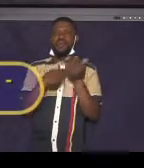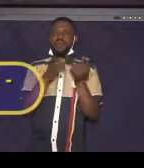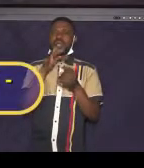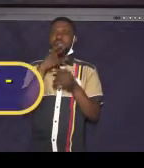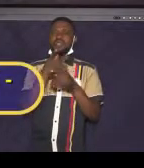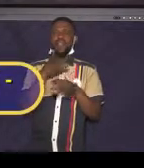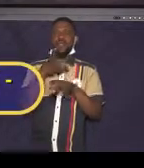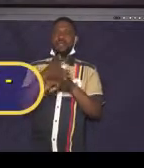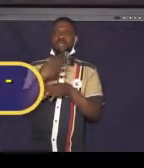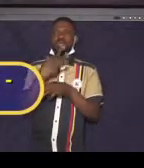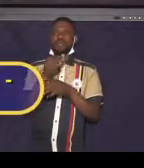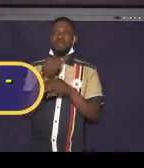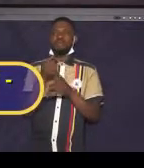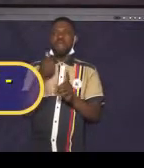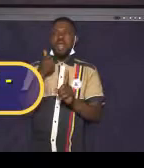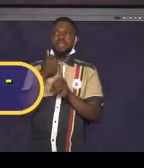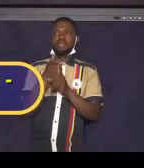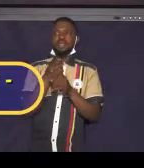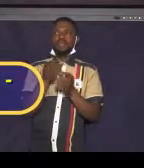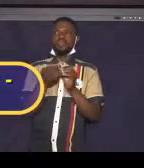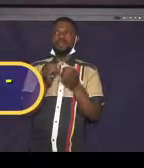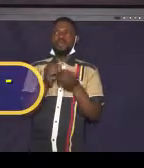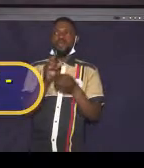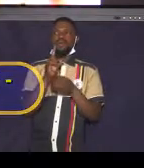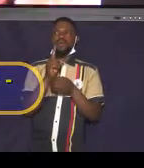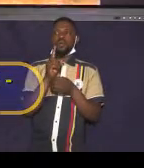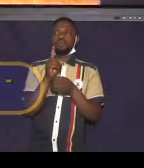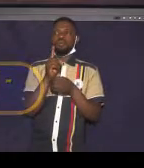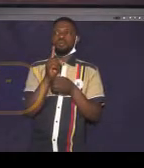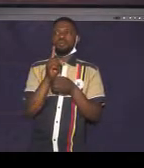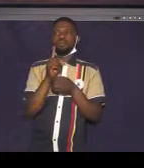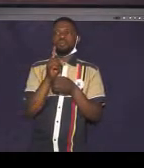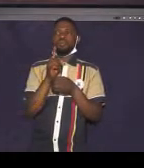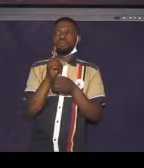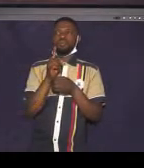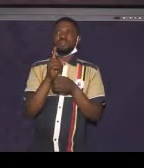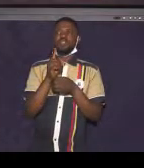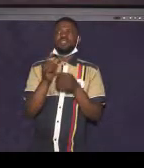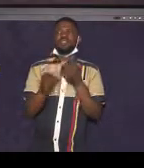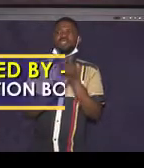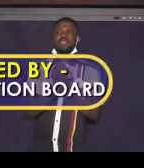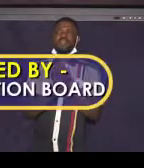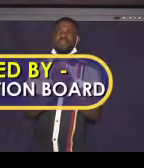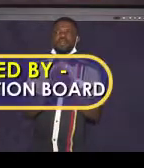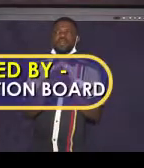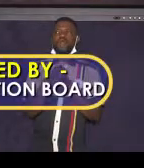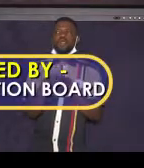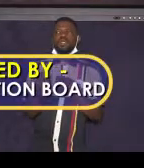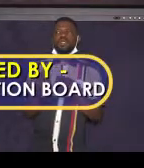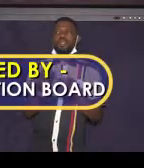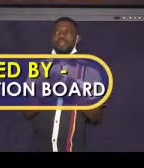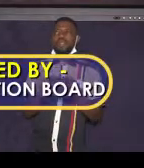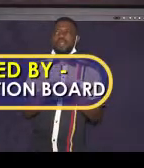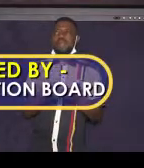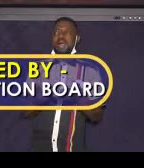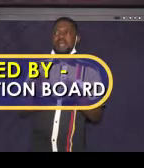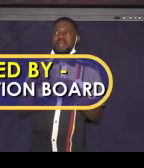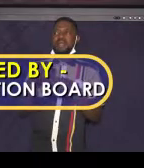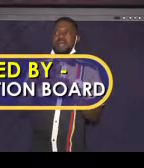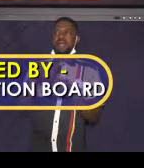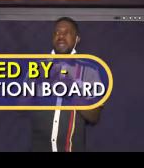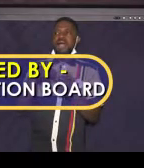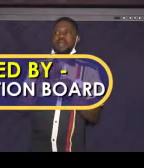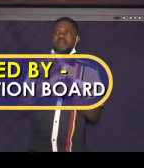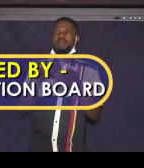causes of accident? One, the first one is dangerous objects lying